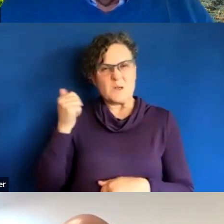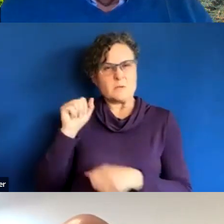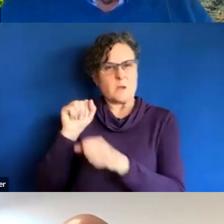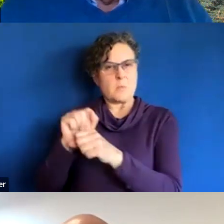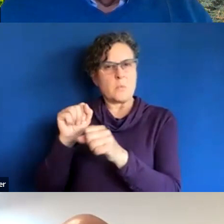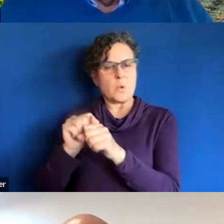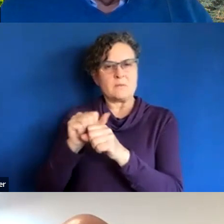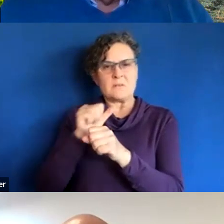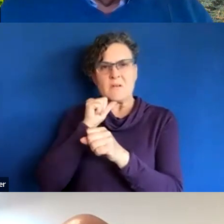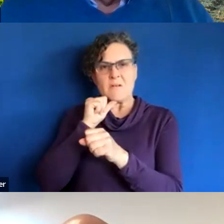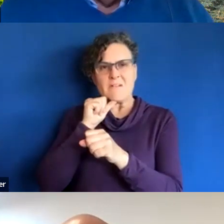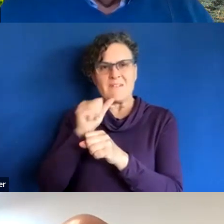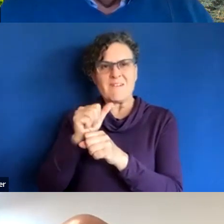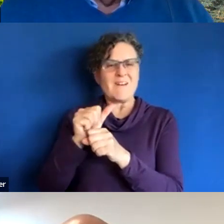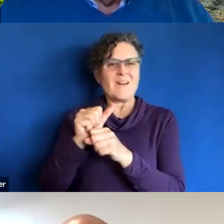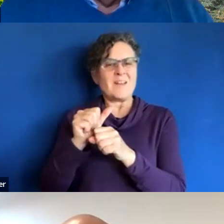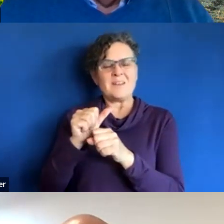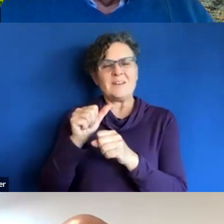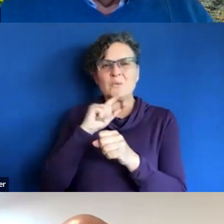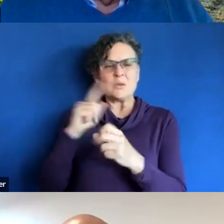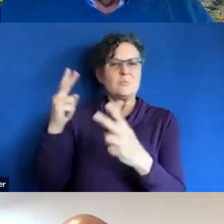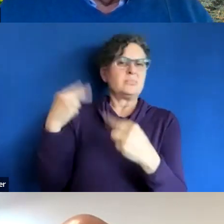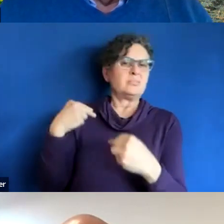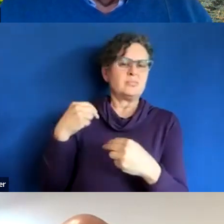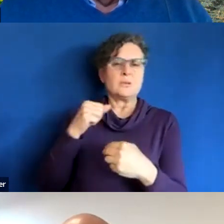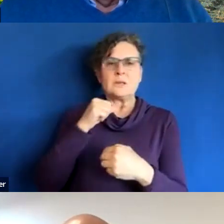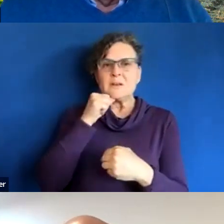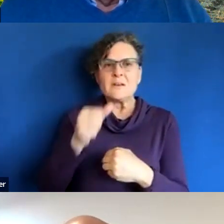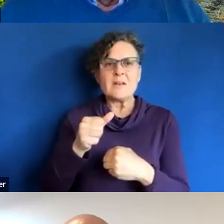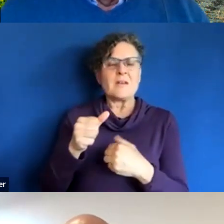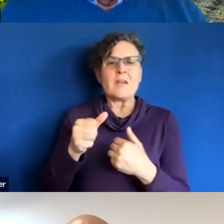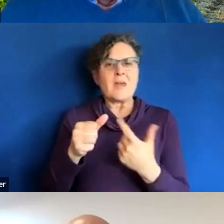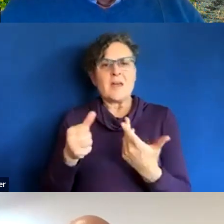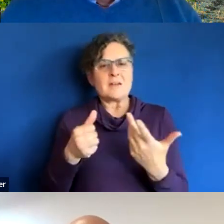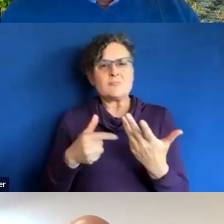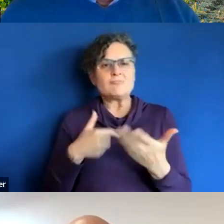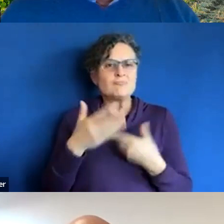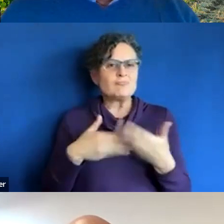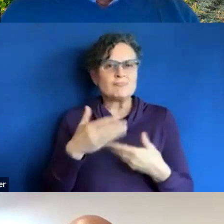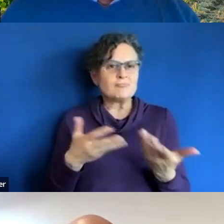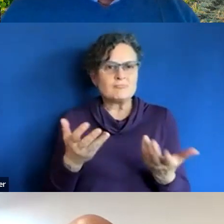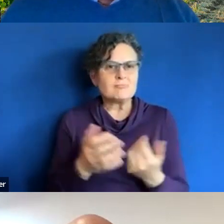these camps, and is a more respectful and humanizing co-management approach in the works?